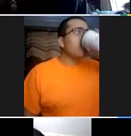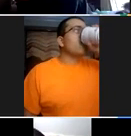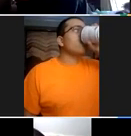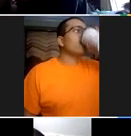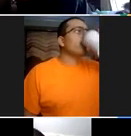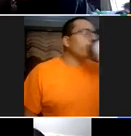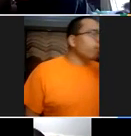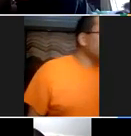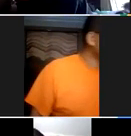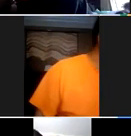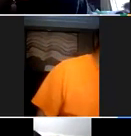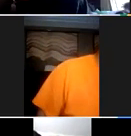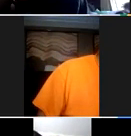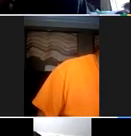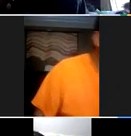Now,